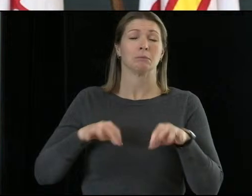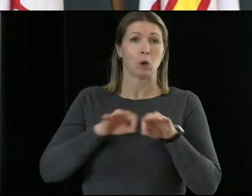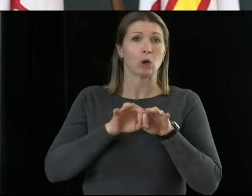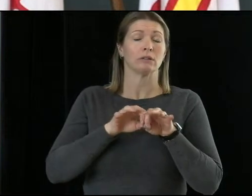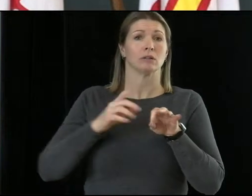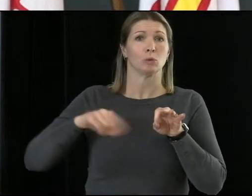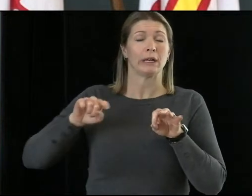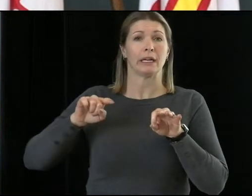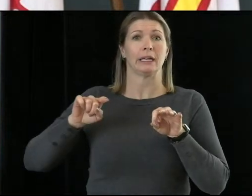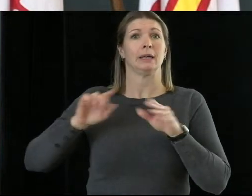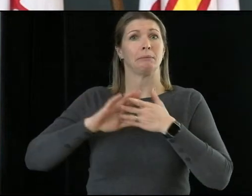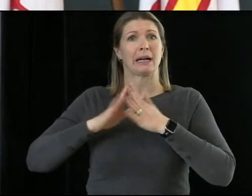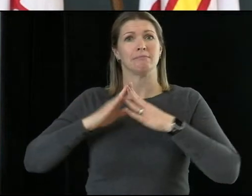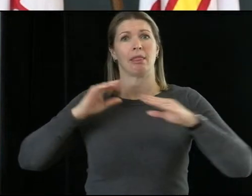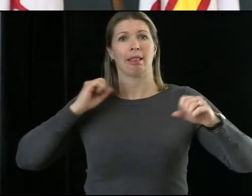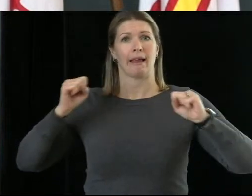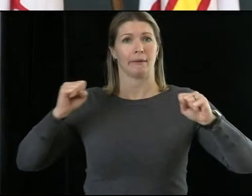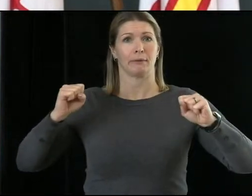loud.